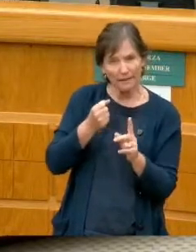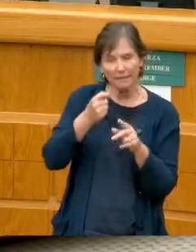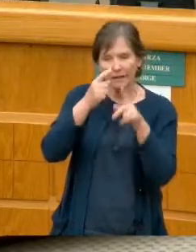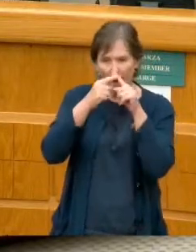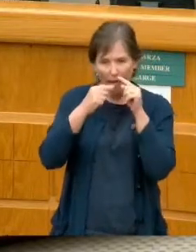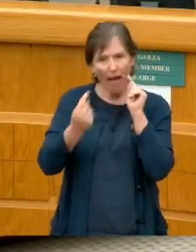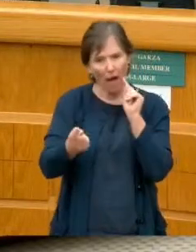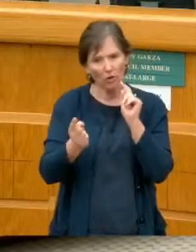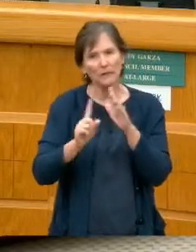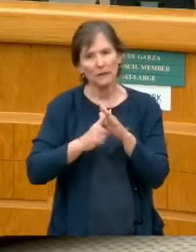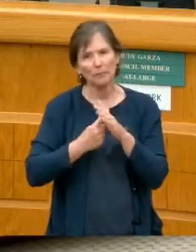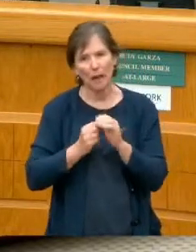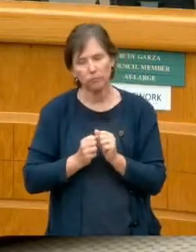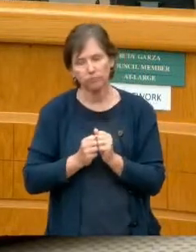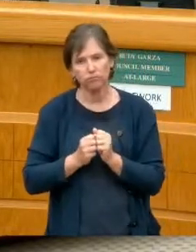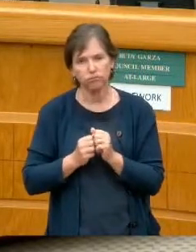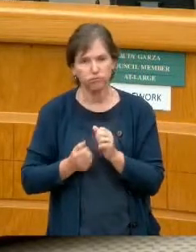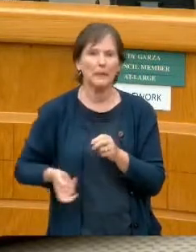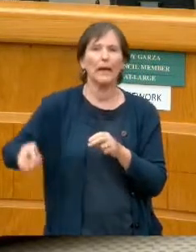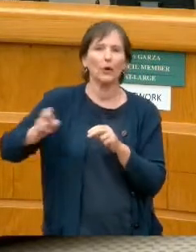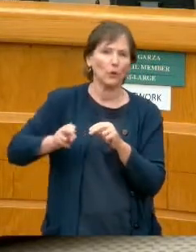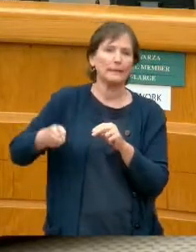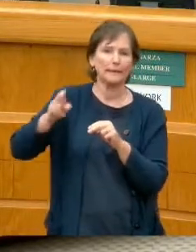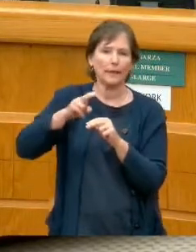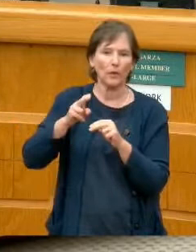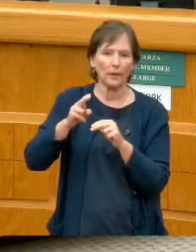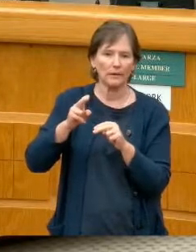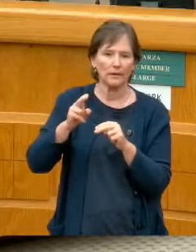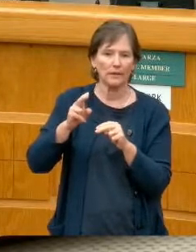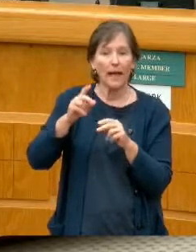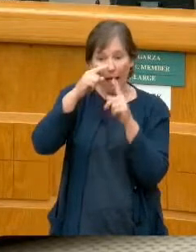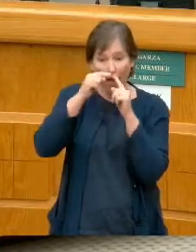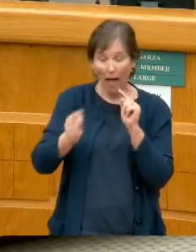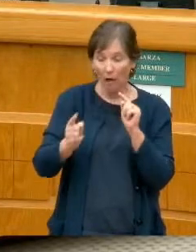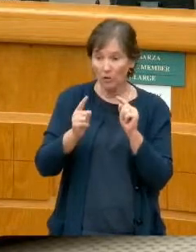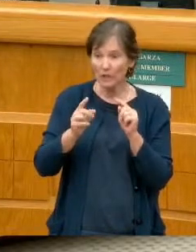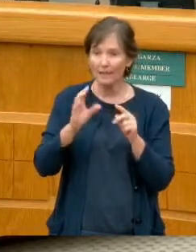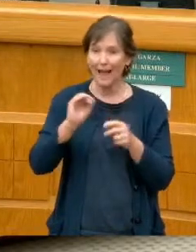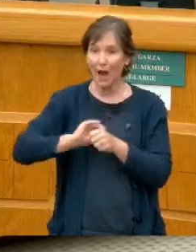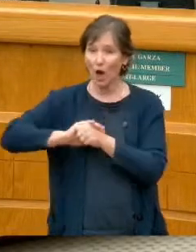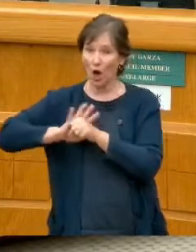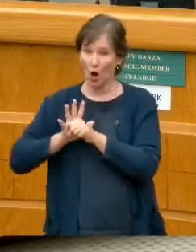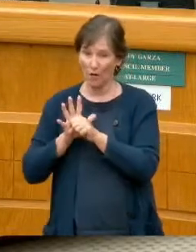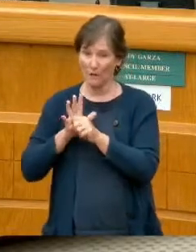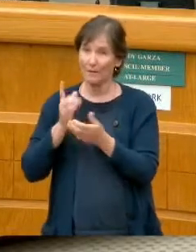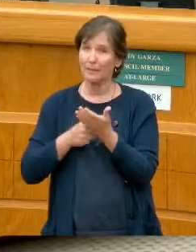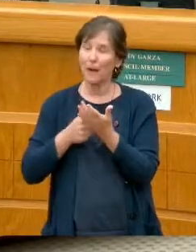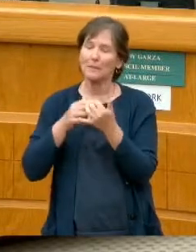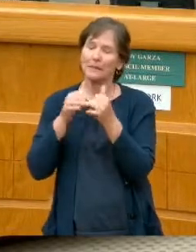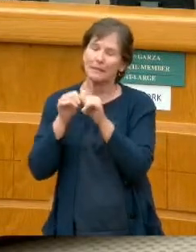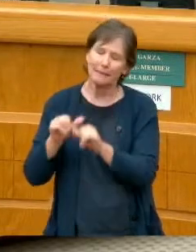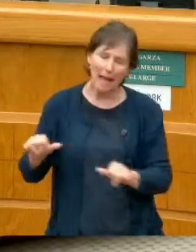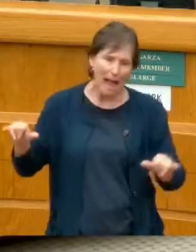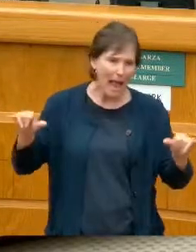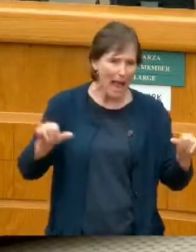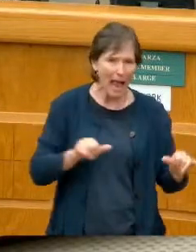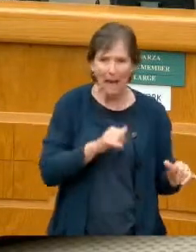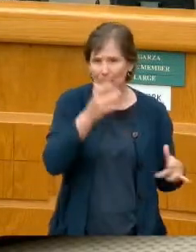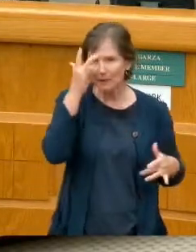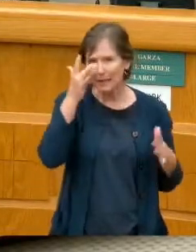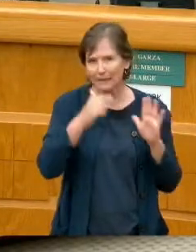similar symptoms, such as fatigue, headaches, sore throat, congestion, or runny